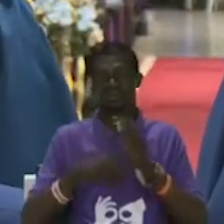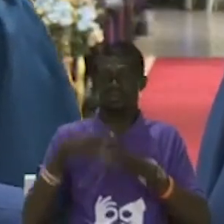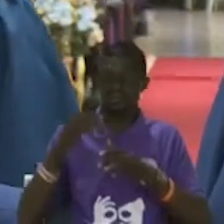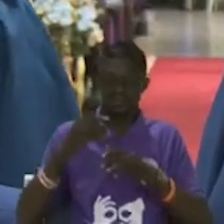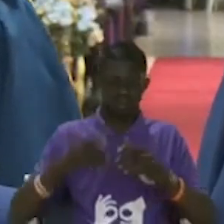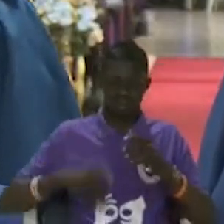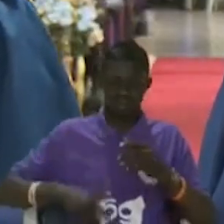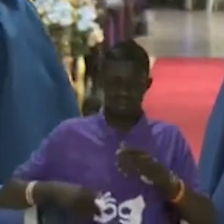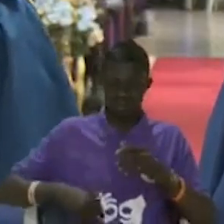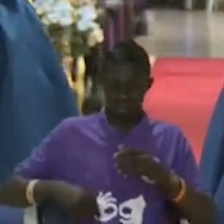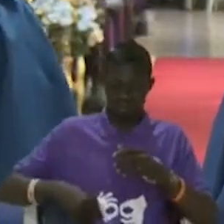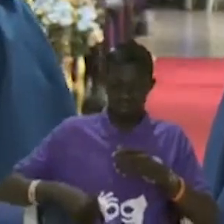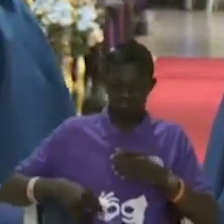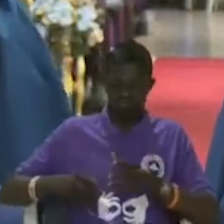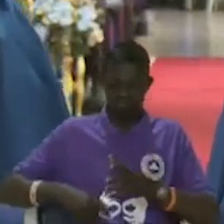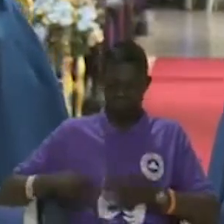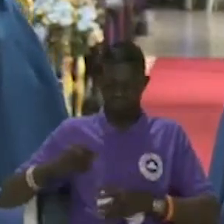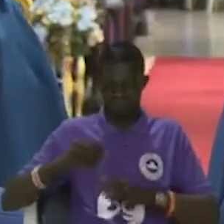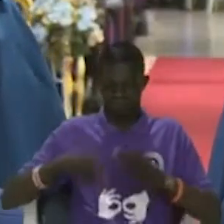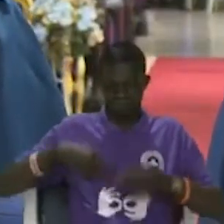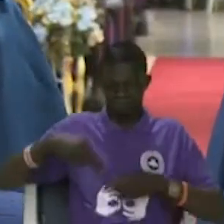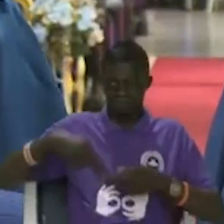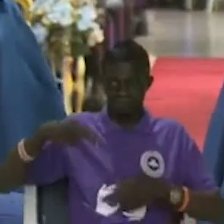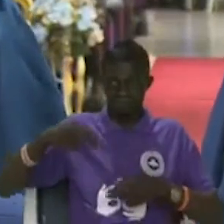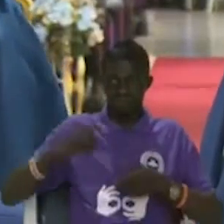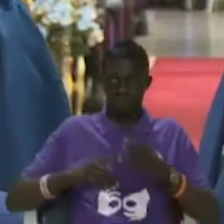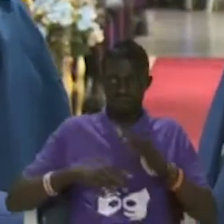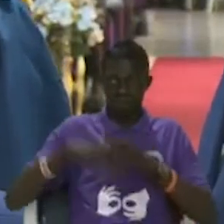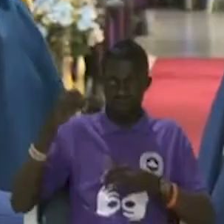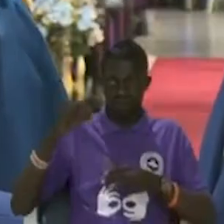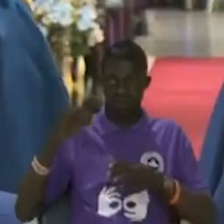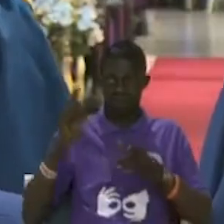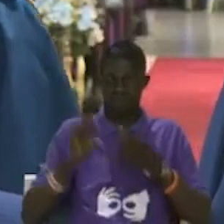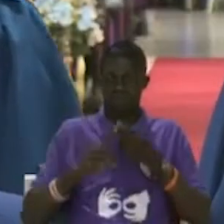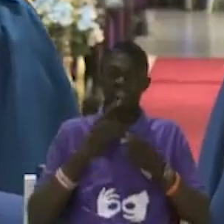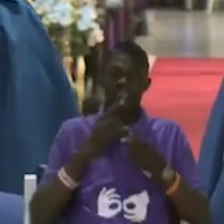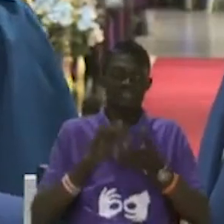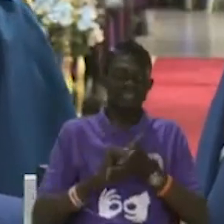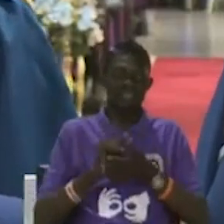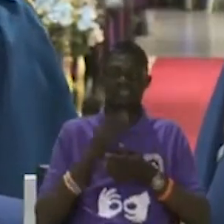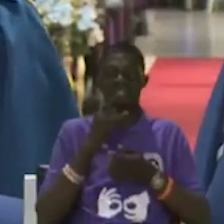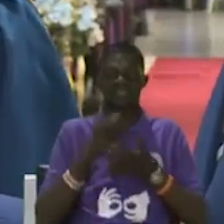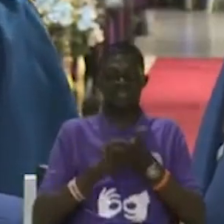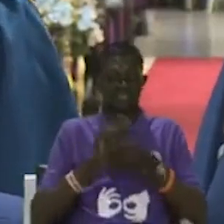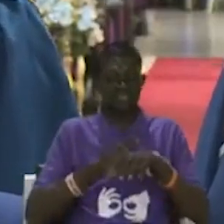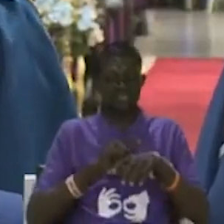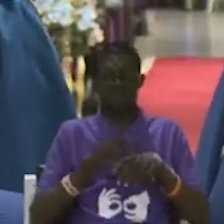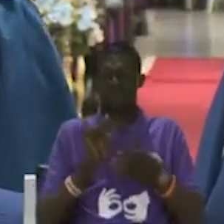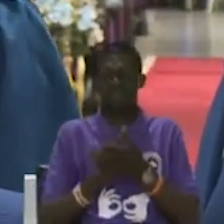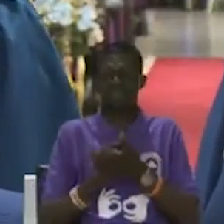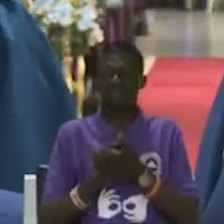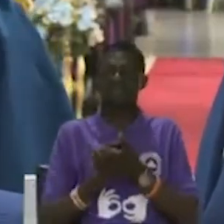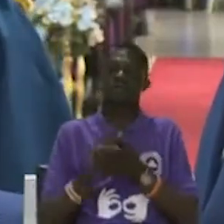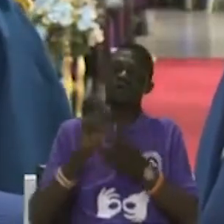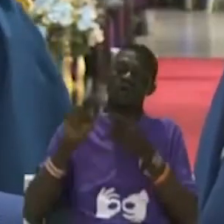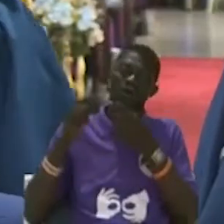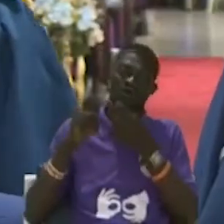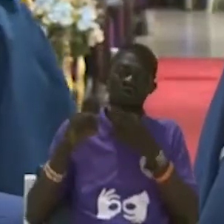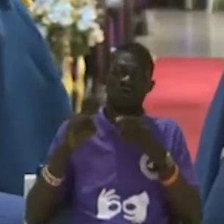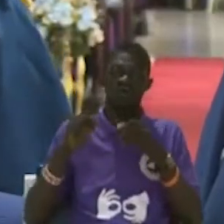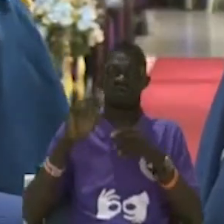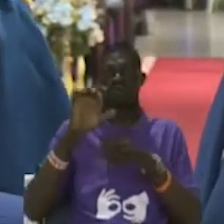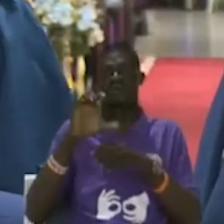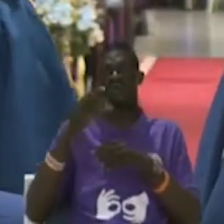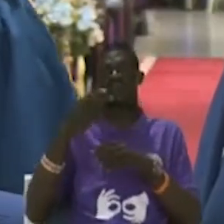stomach. By that, I'll be able to pass out stool. And they said, the time being, I should go for chemotherapy